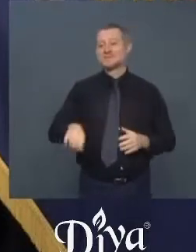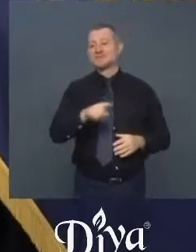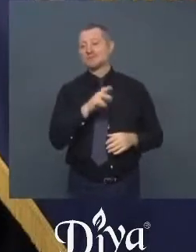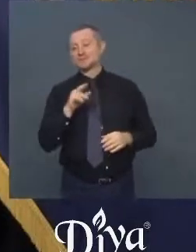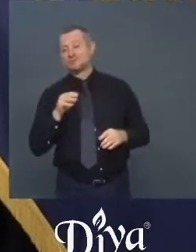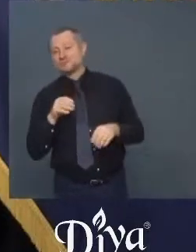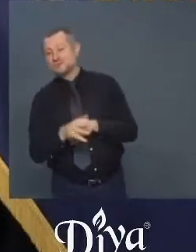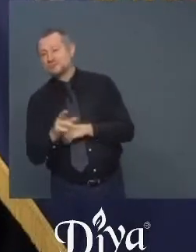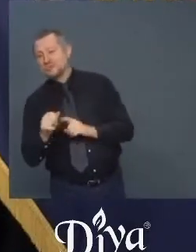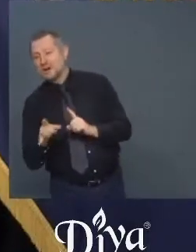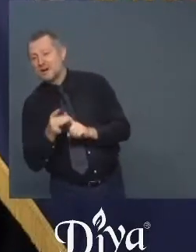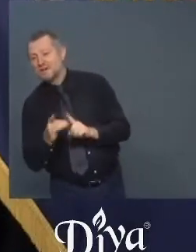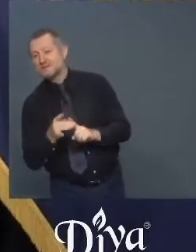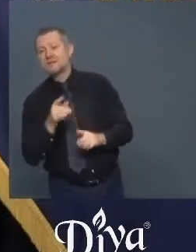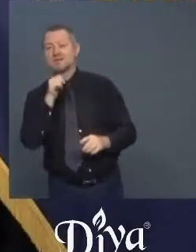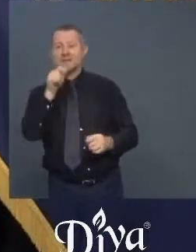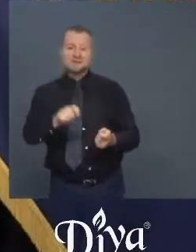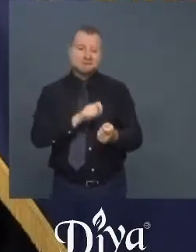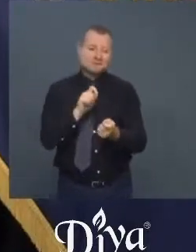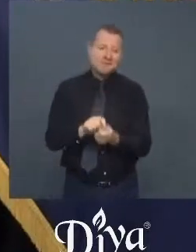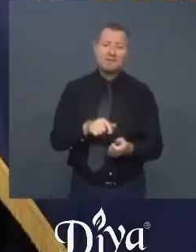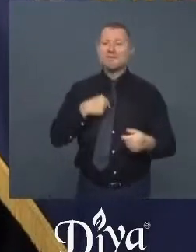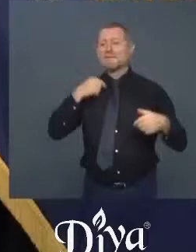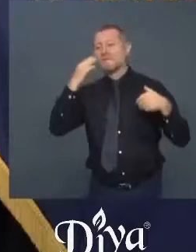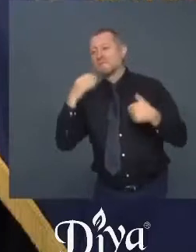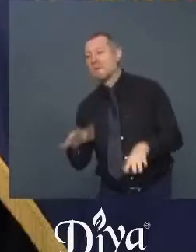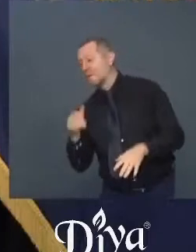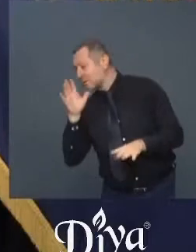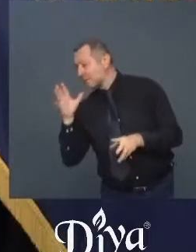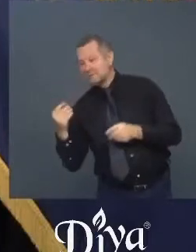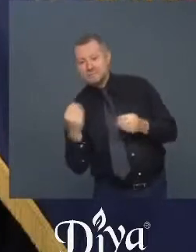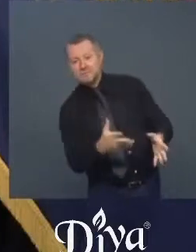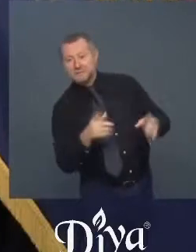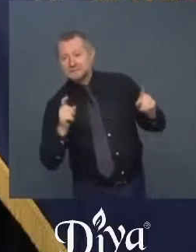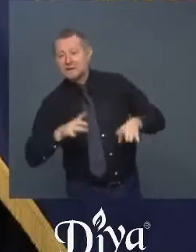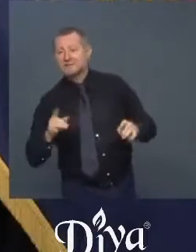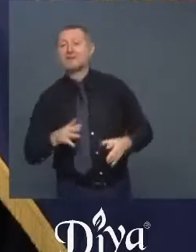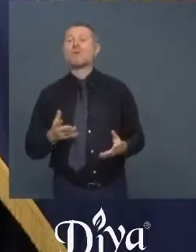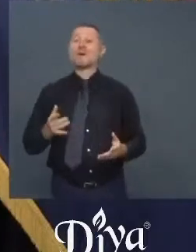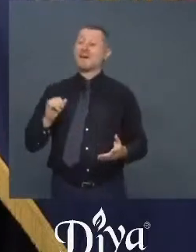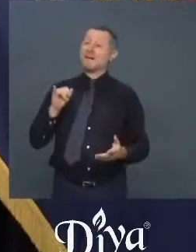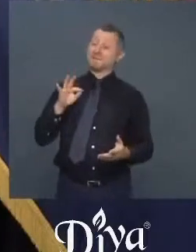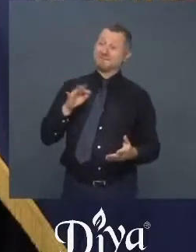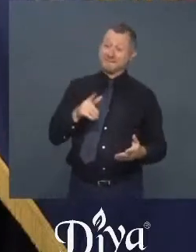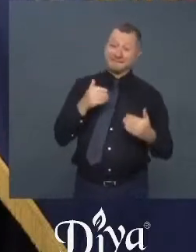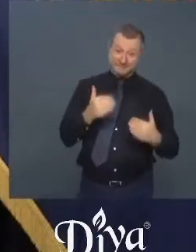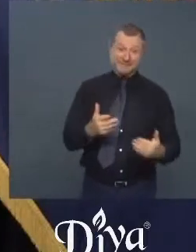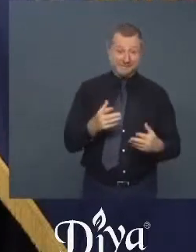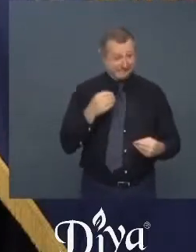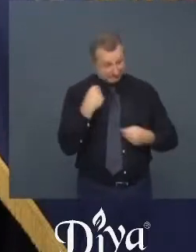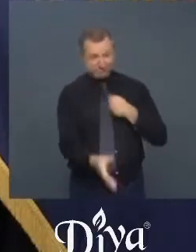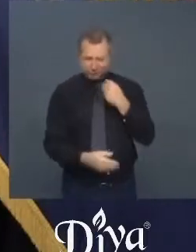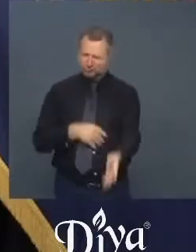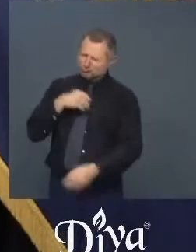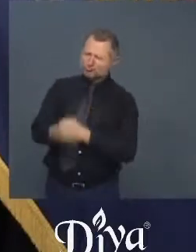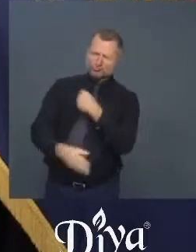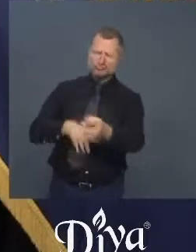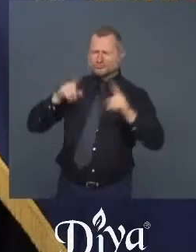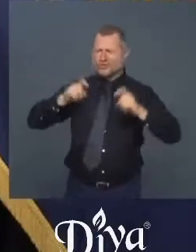tests in the first place, right? If they do the tests, then you want to look at